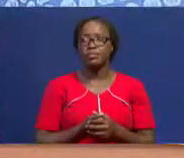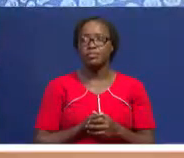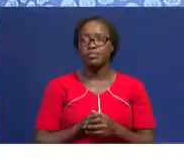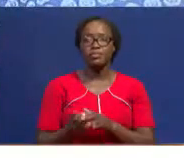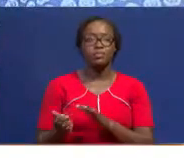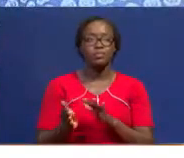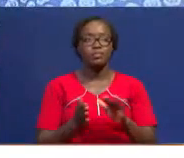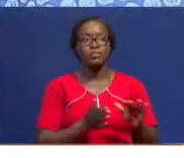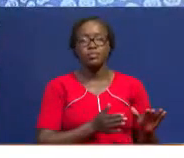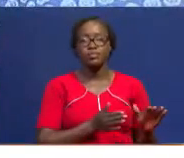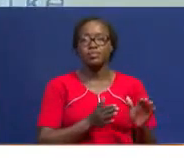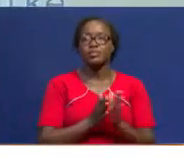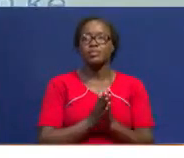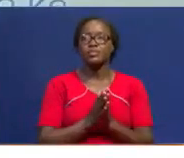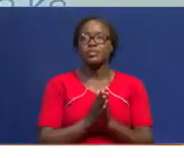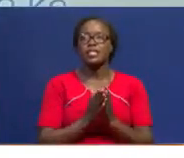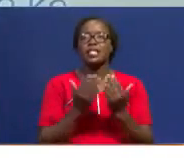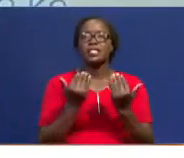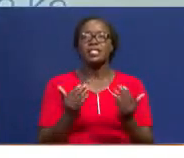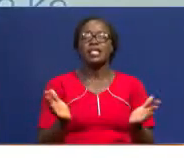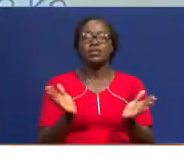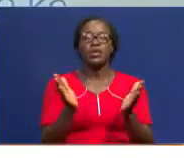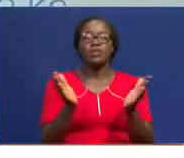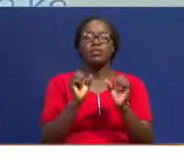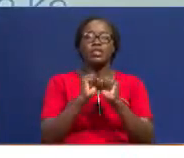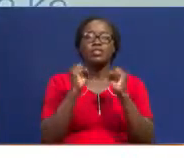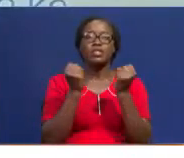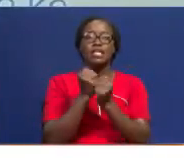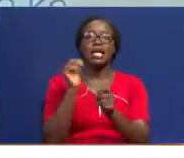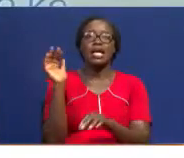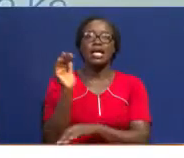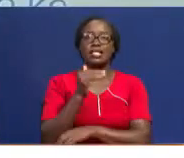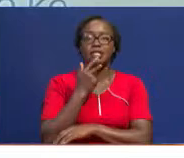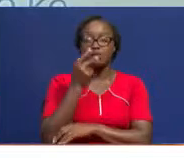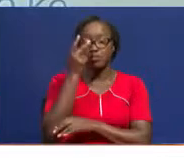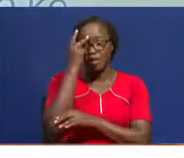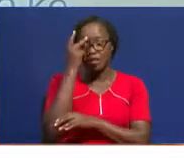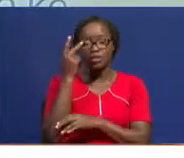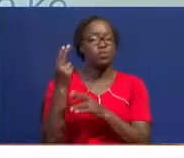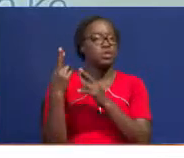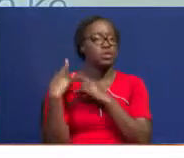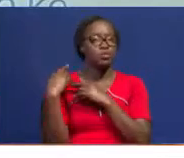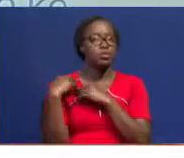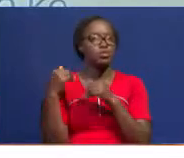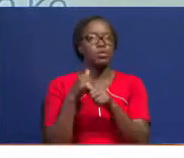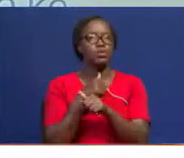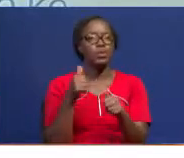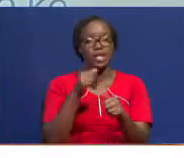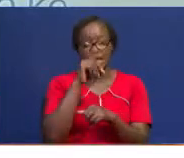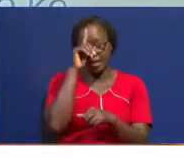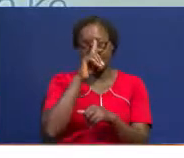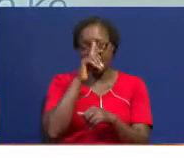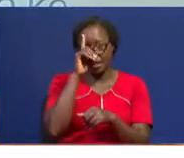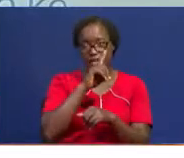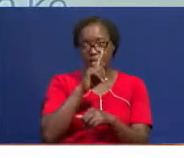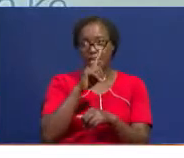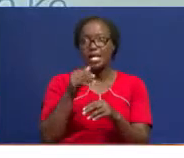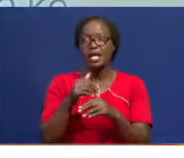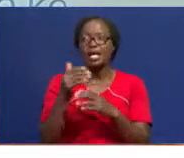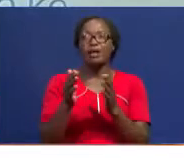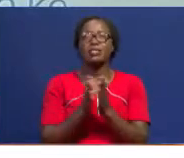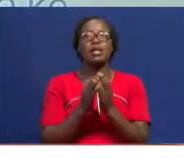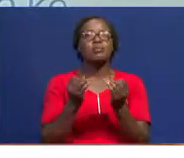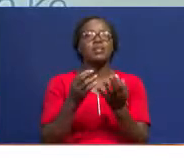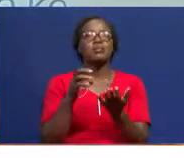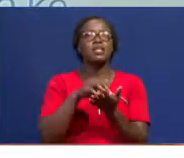Anyway, from politics, Child Welfare Society is urging parents to take up parenting responsibilities seriously. This comes amid